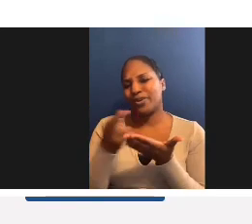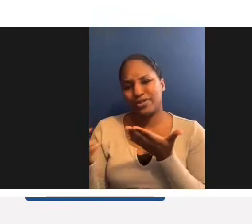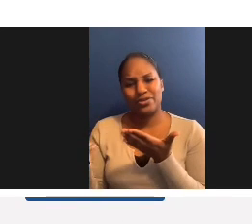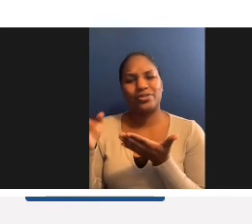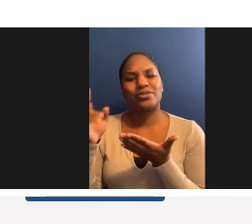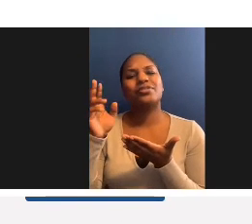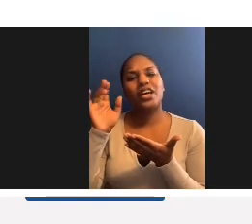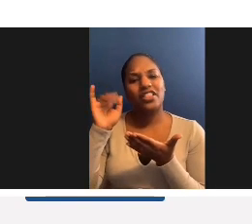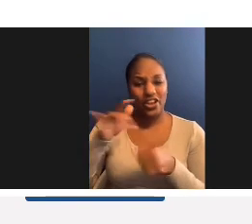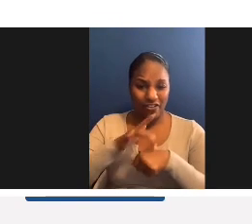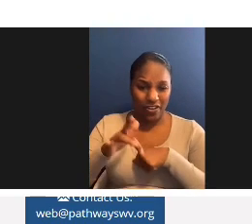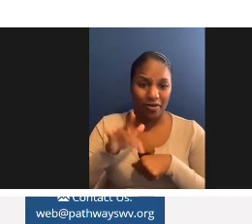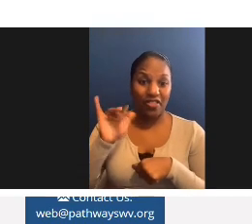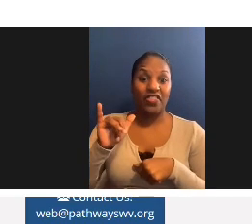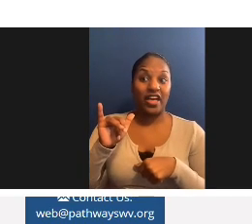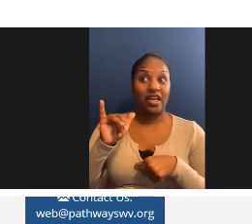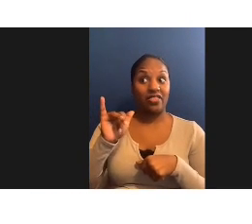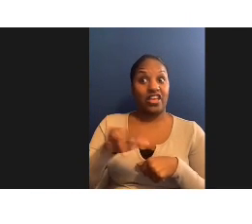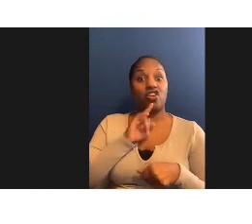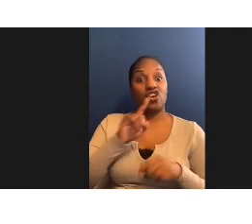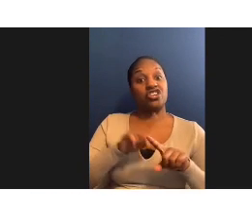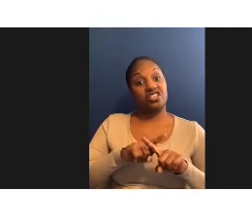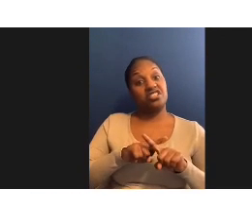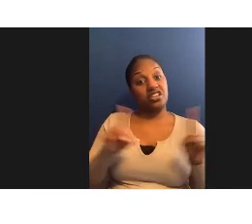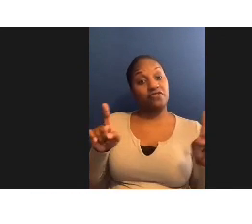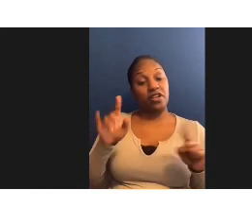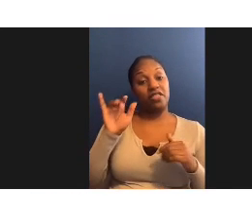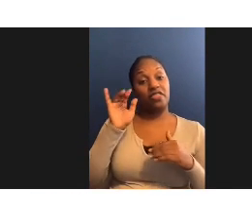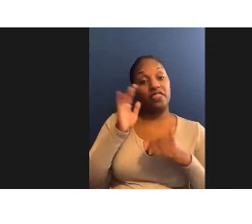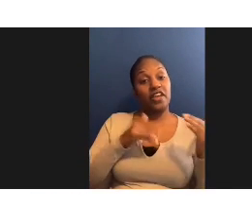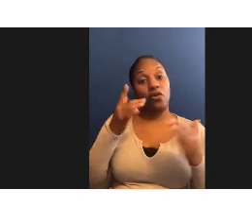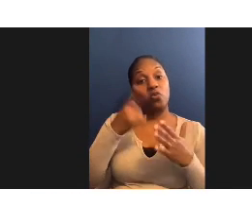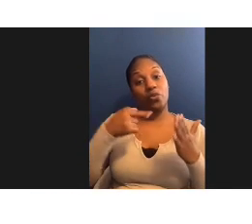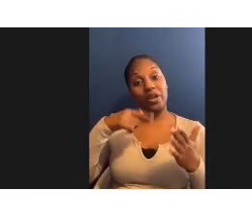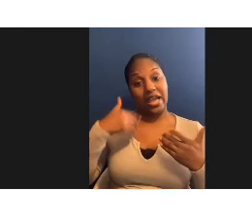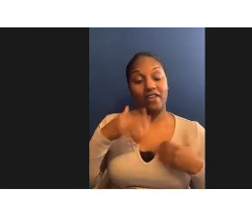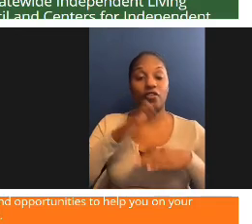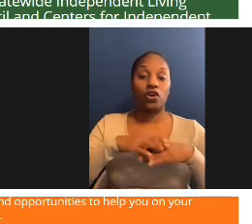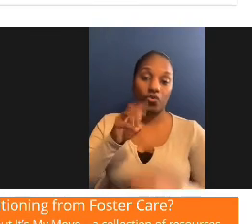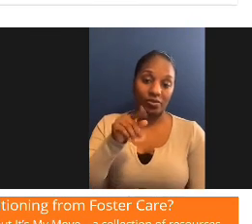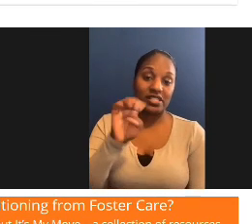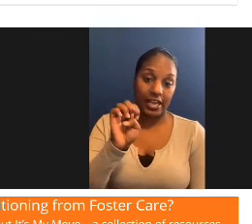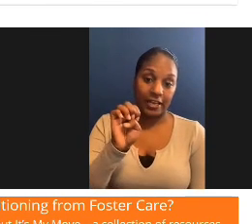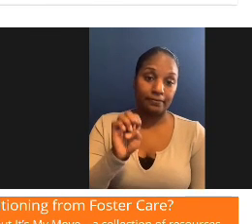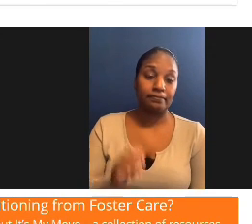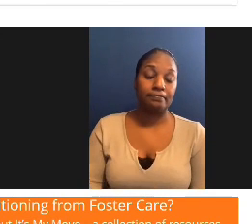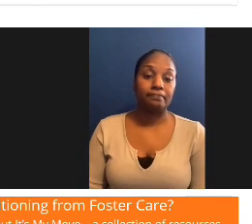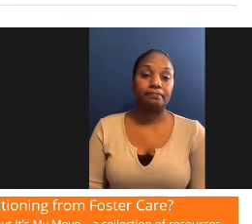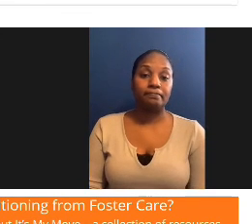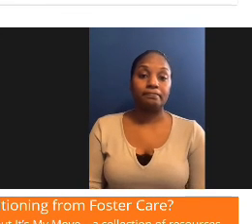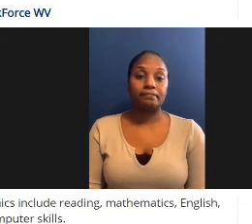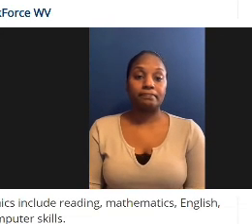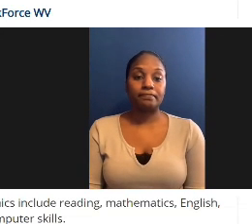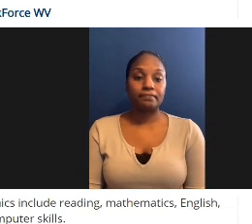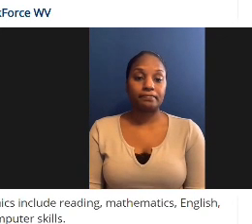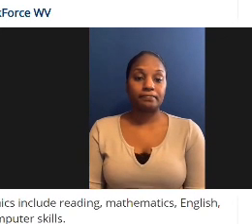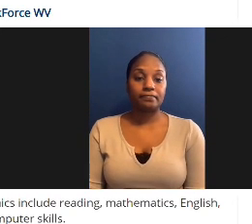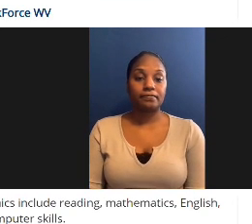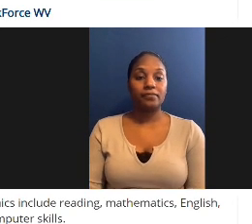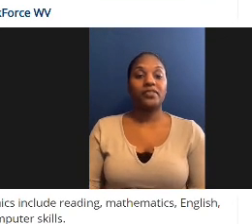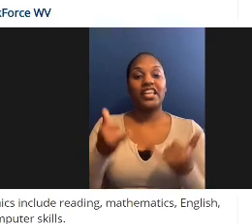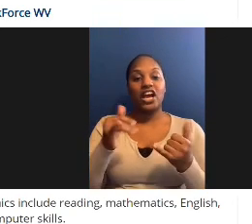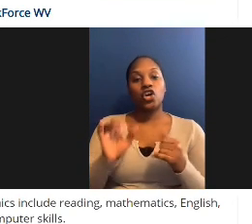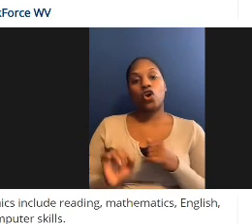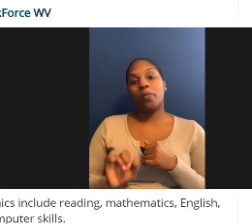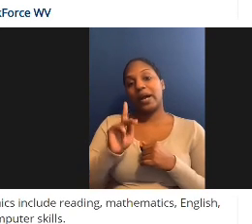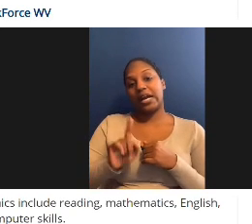are different than what we have on the website. We're now going to go back up and go under students, and we're going to